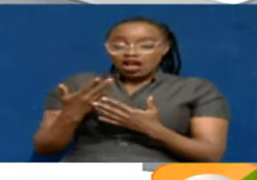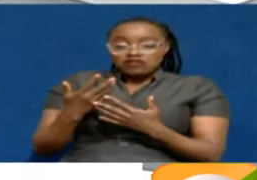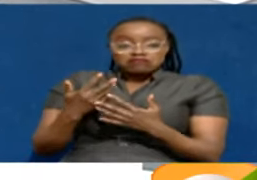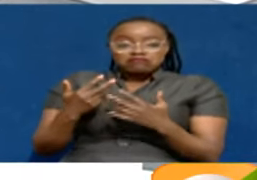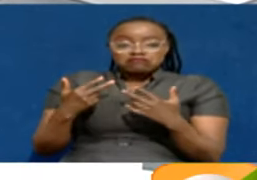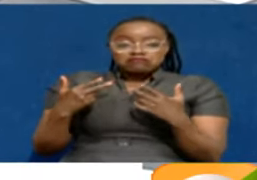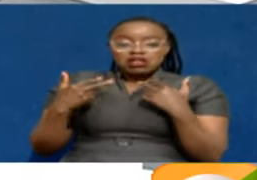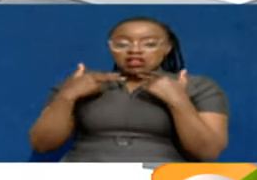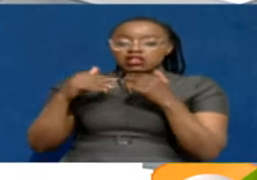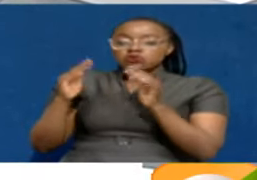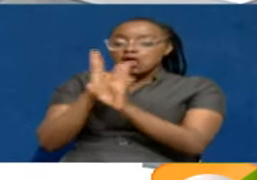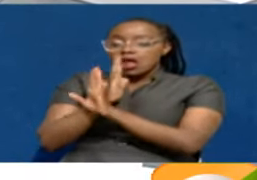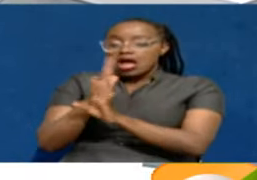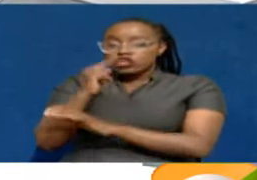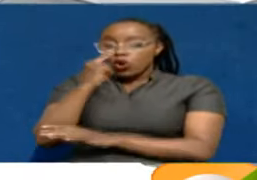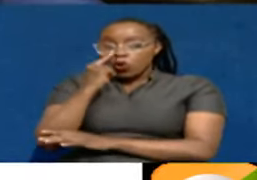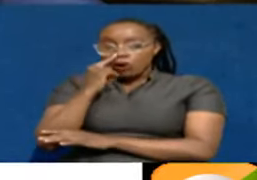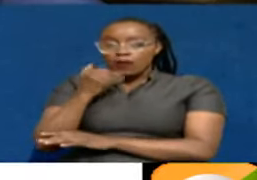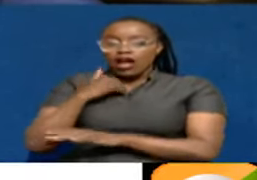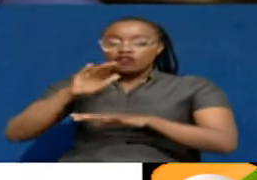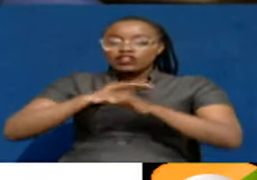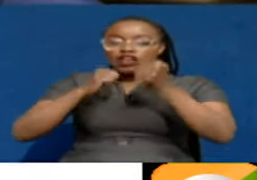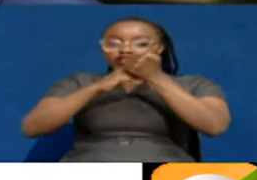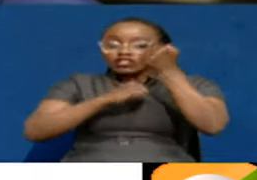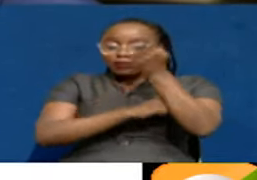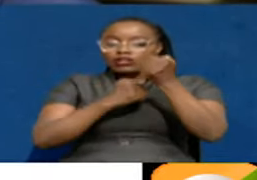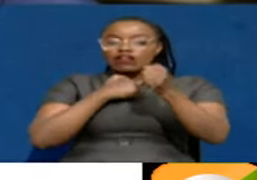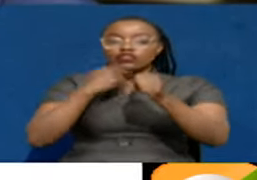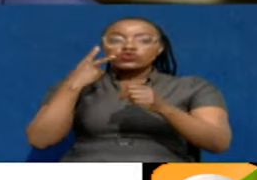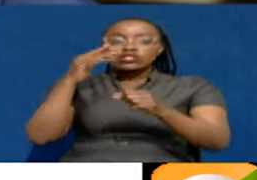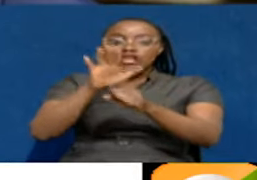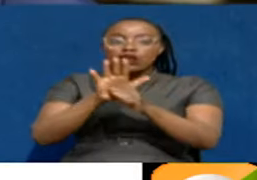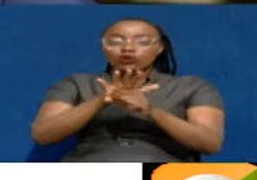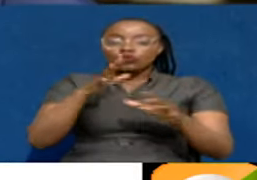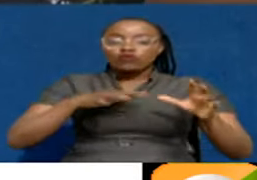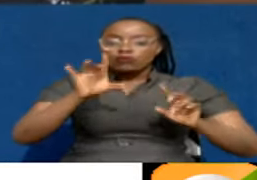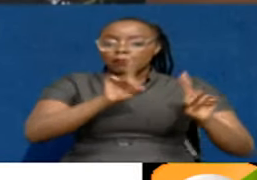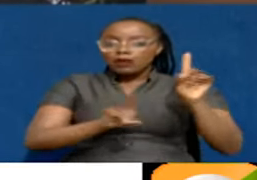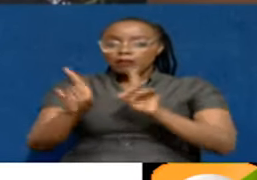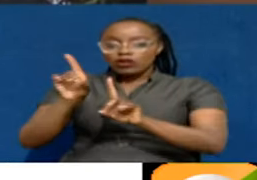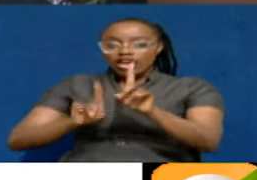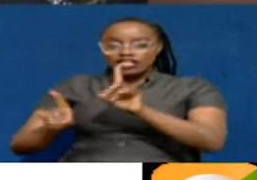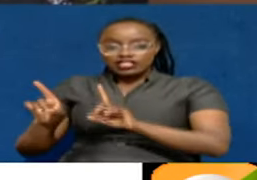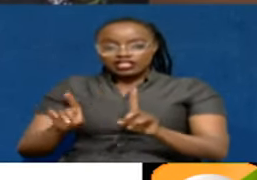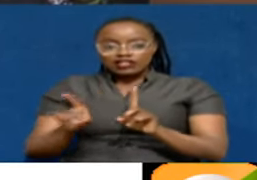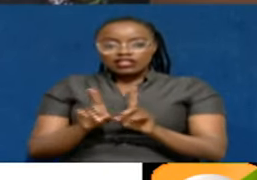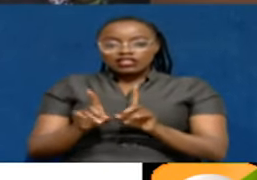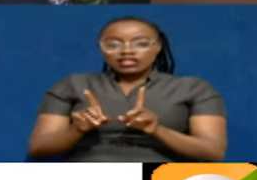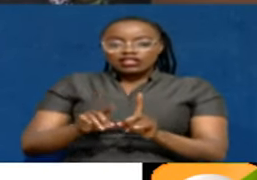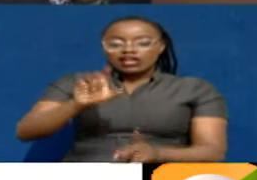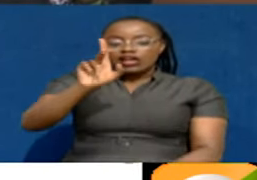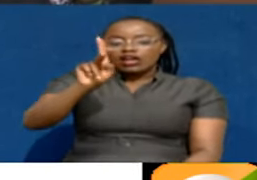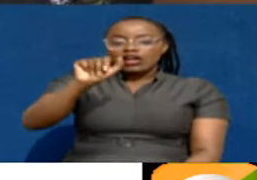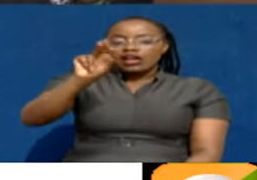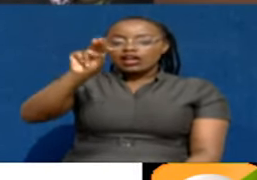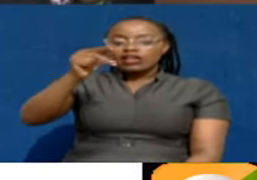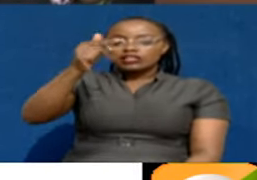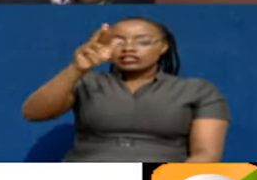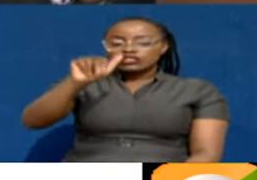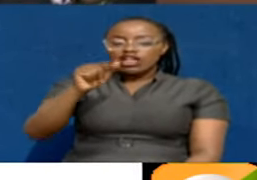himself at home. He's got enough supporters, and you saw a lot of them dancing yeah. In Kantler, his